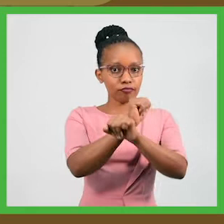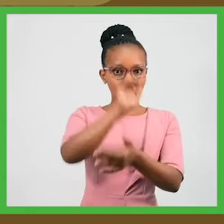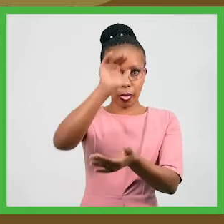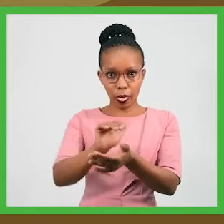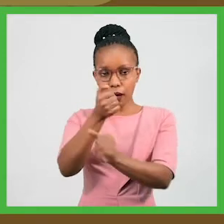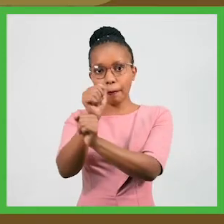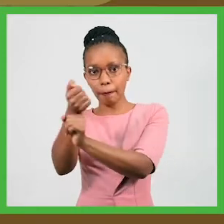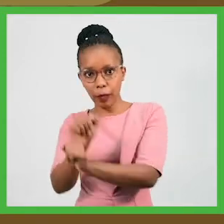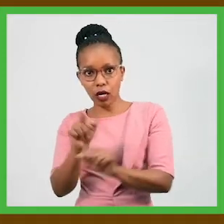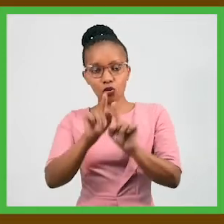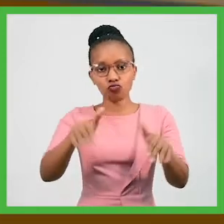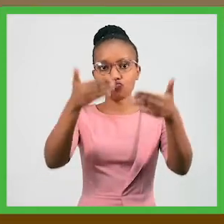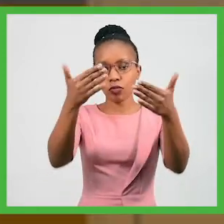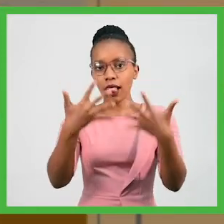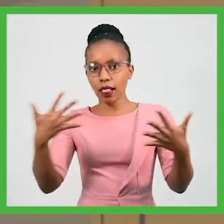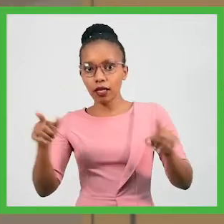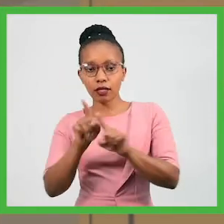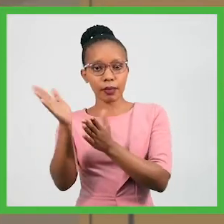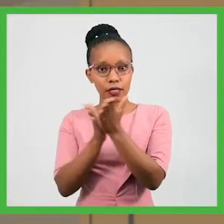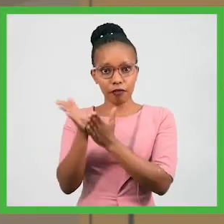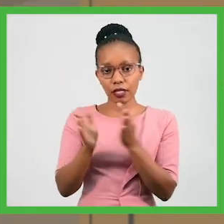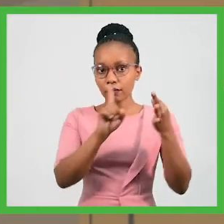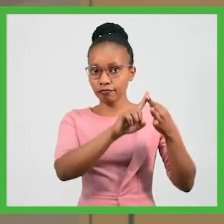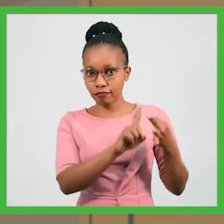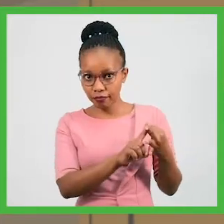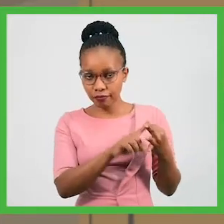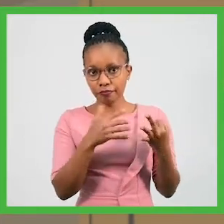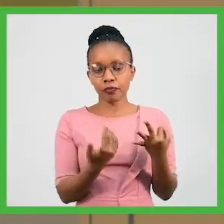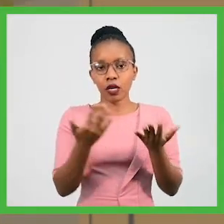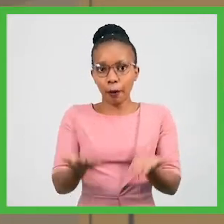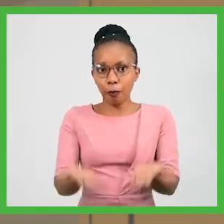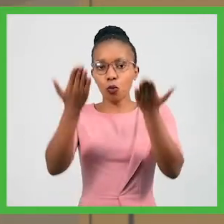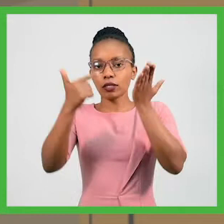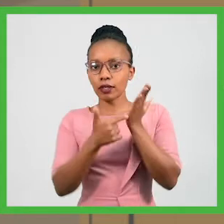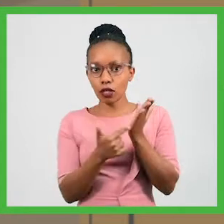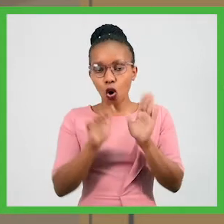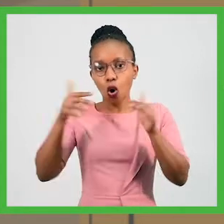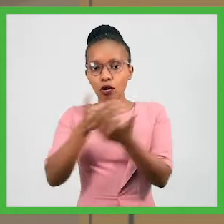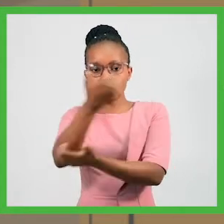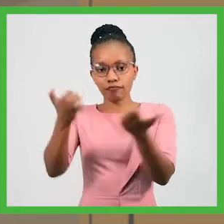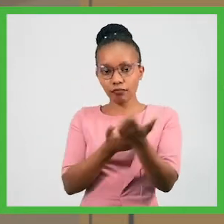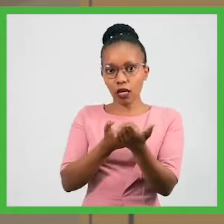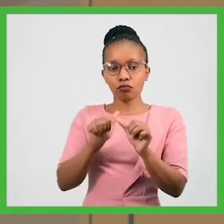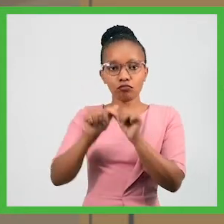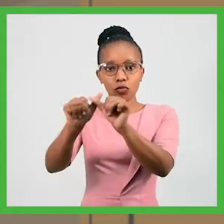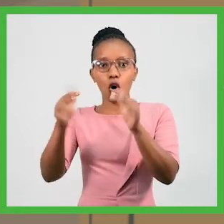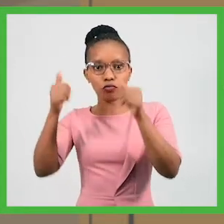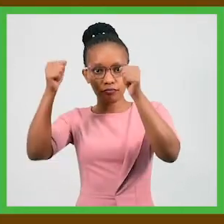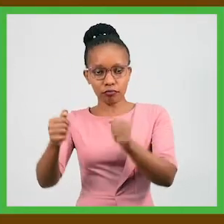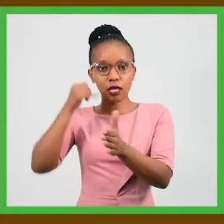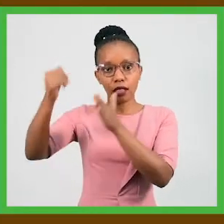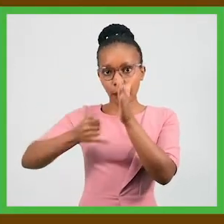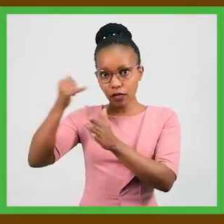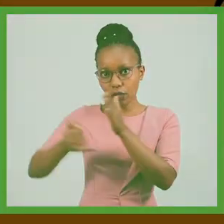in the production and distribution of goods and services, 3. Promote technical or economic progress or stability in an